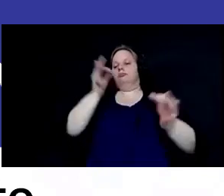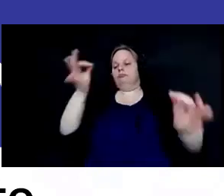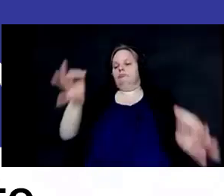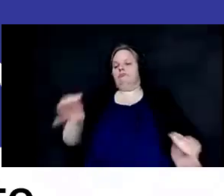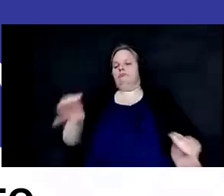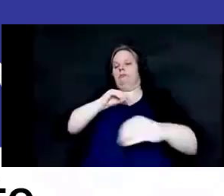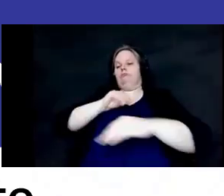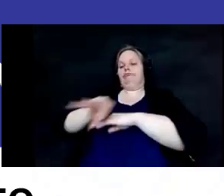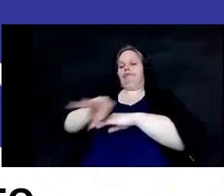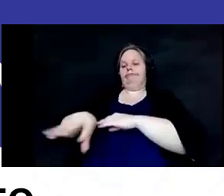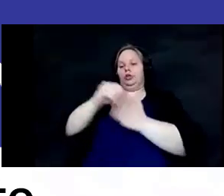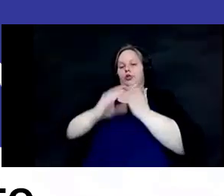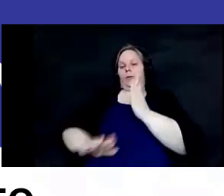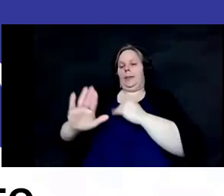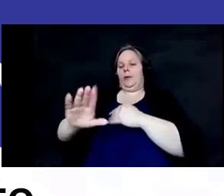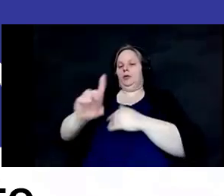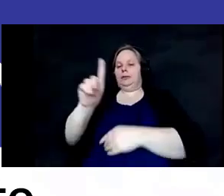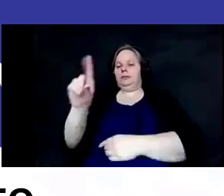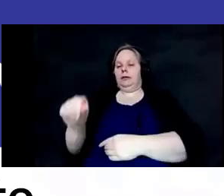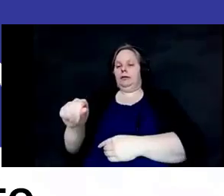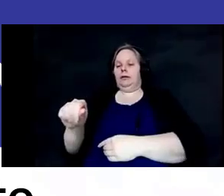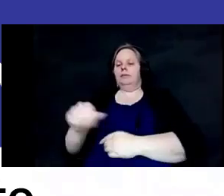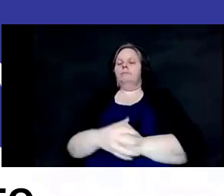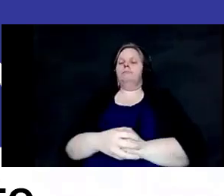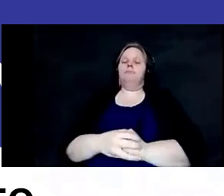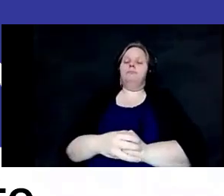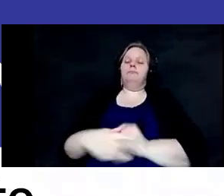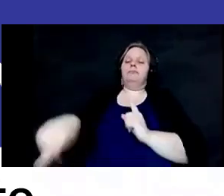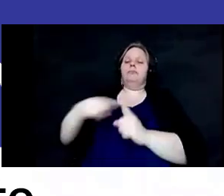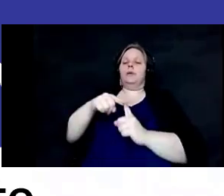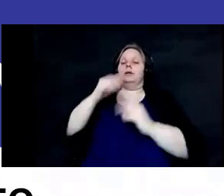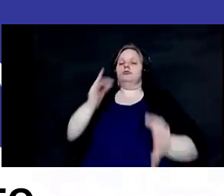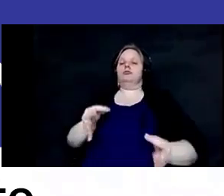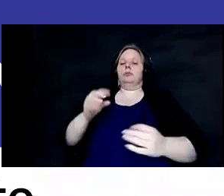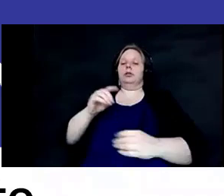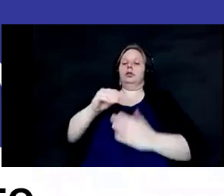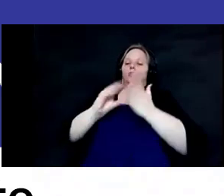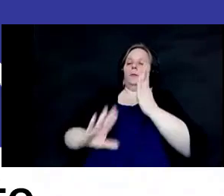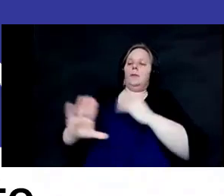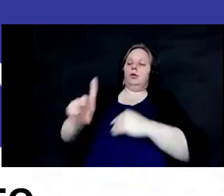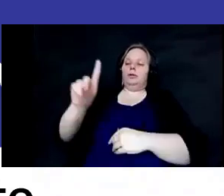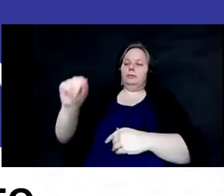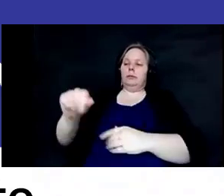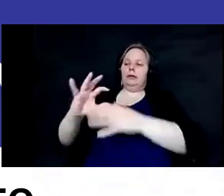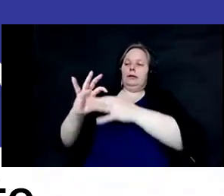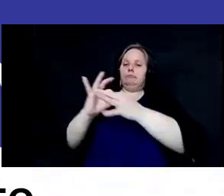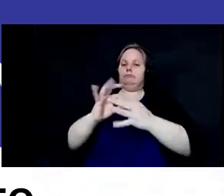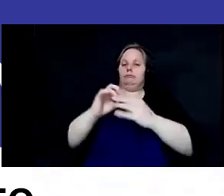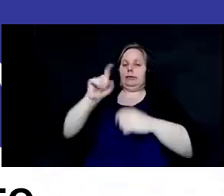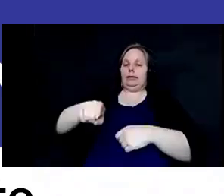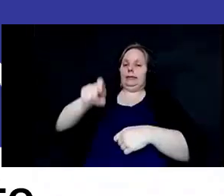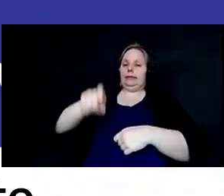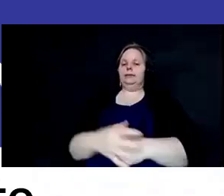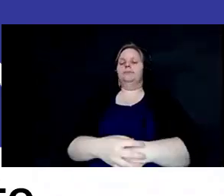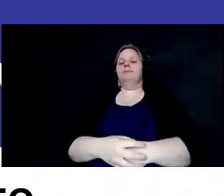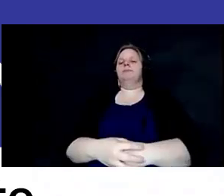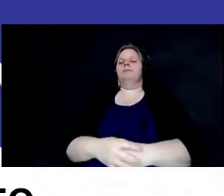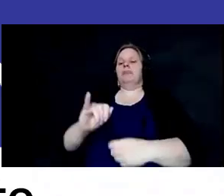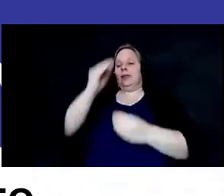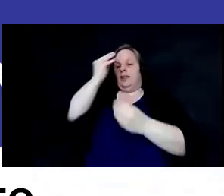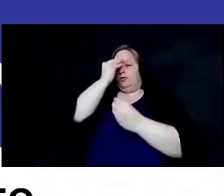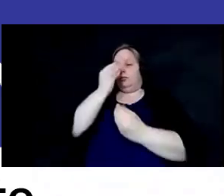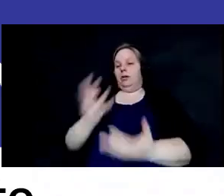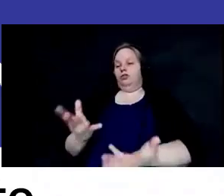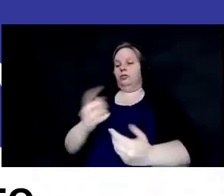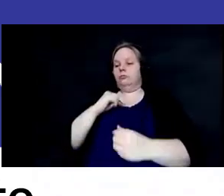of the student's disability and determine the student's disability-related needs. This information is